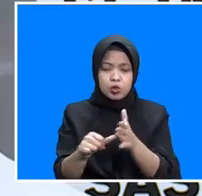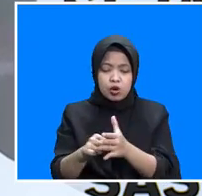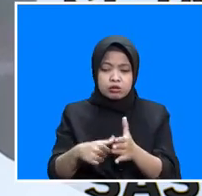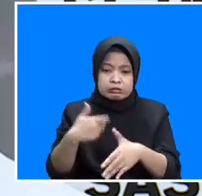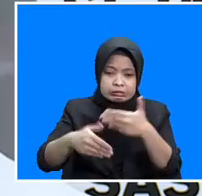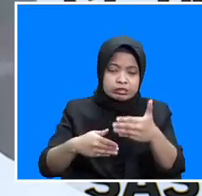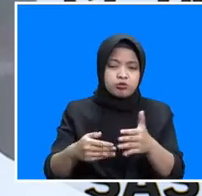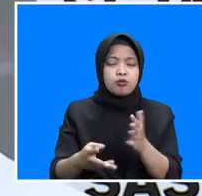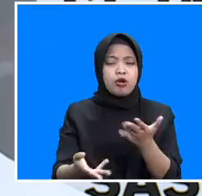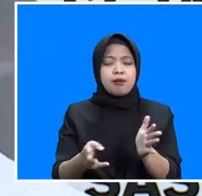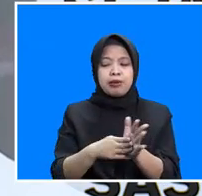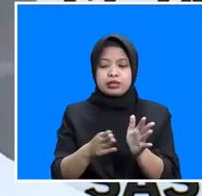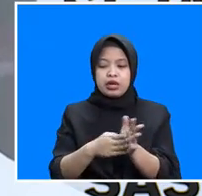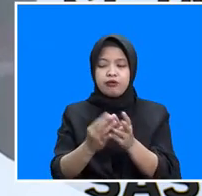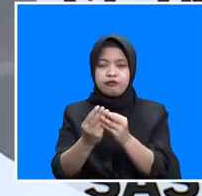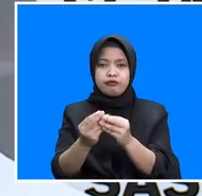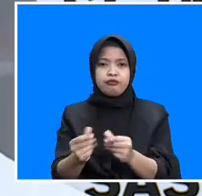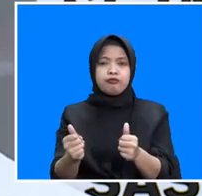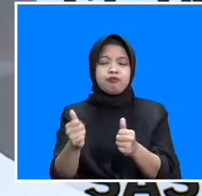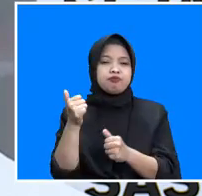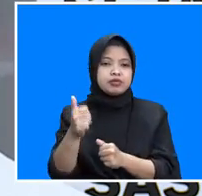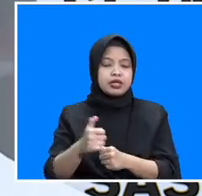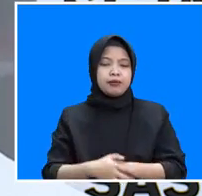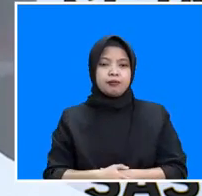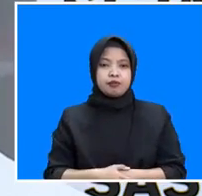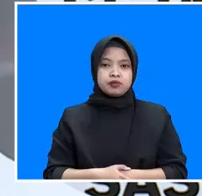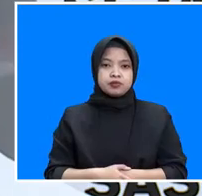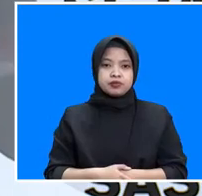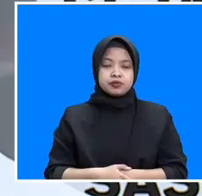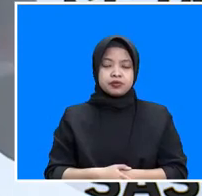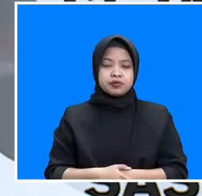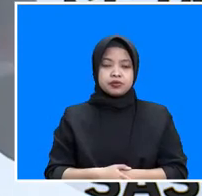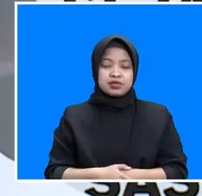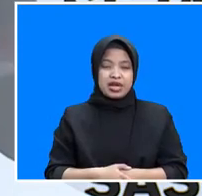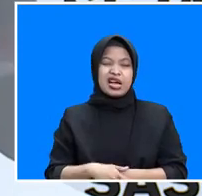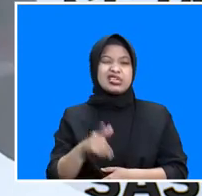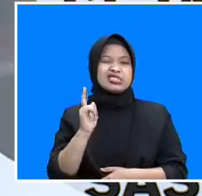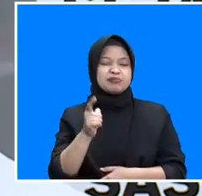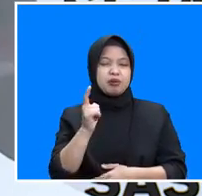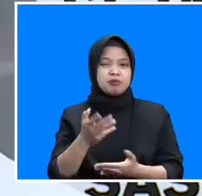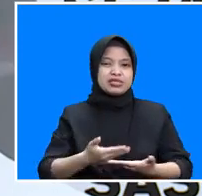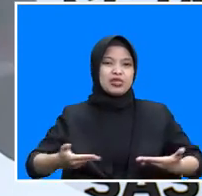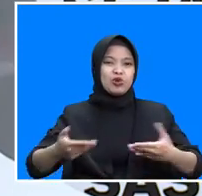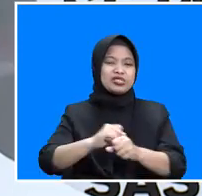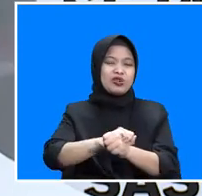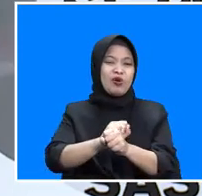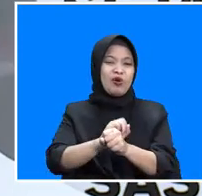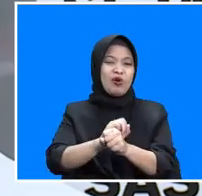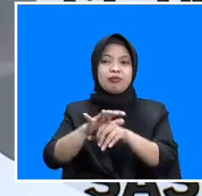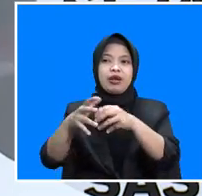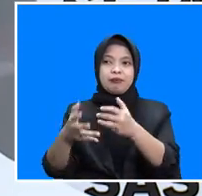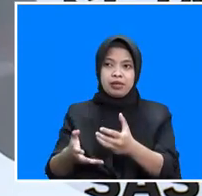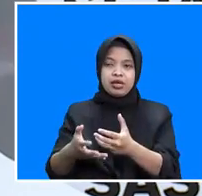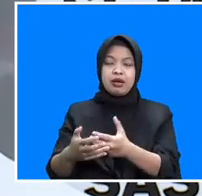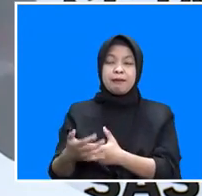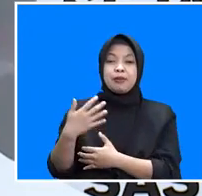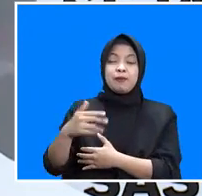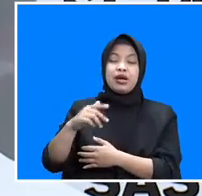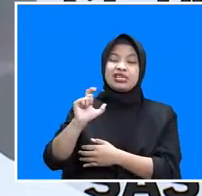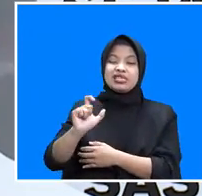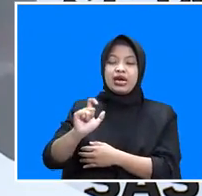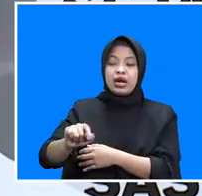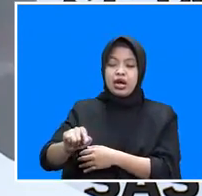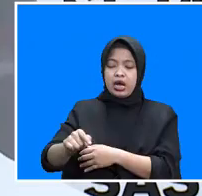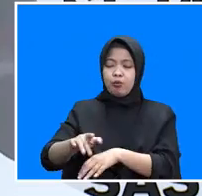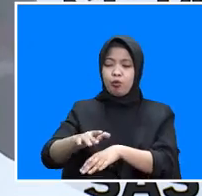the pandemic, but also working with them to try and prioritize their own budget and resources